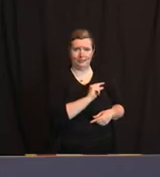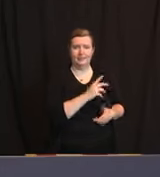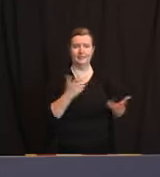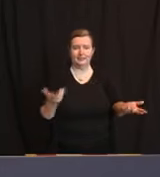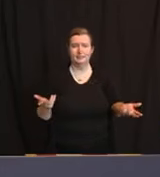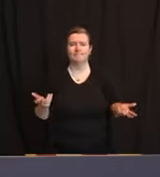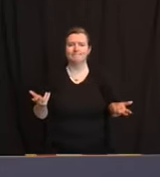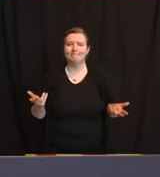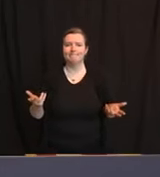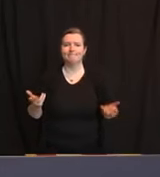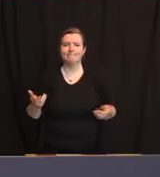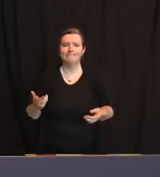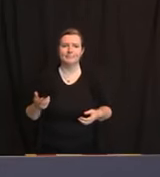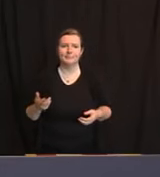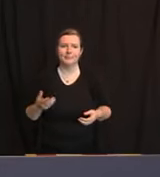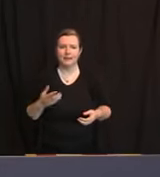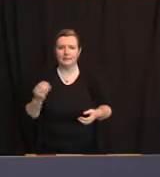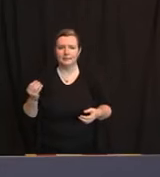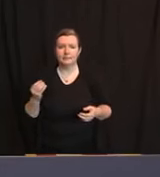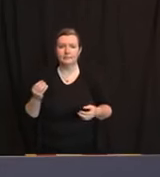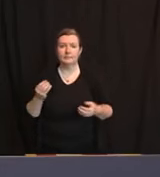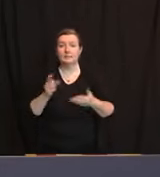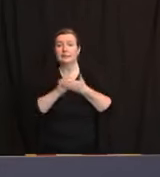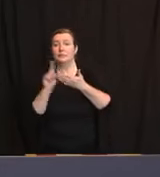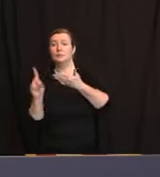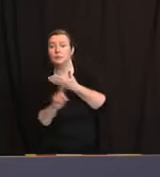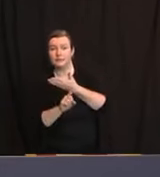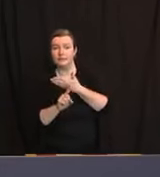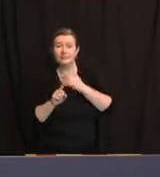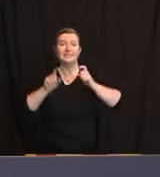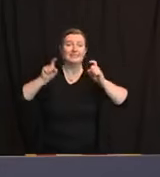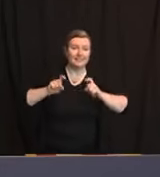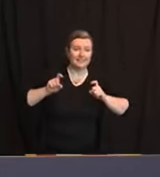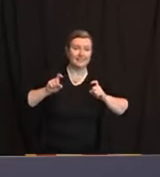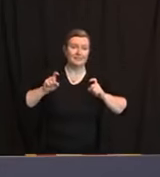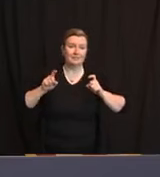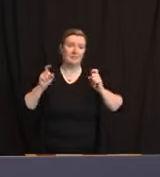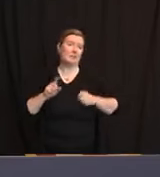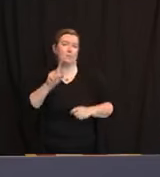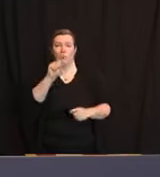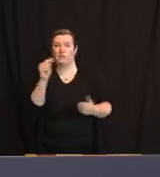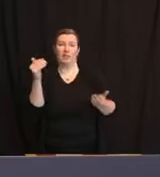test within the next couple of weeks 20,000 or more tests a day. That doesn't